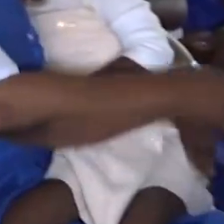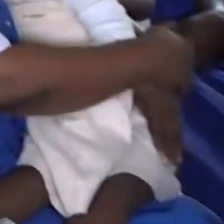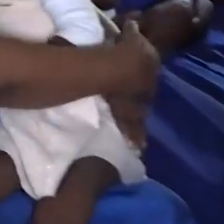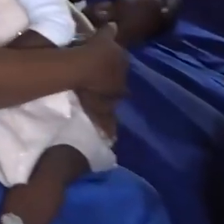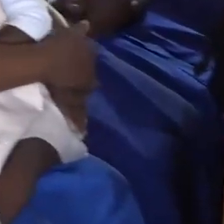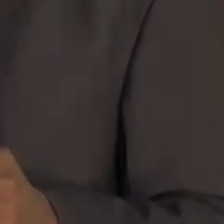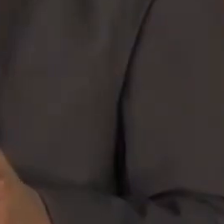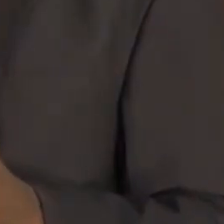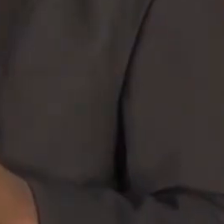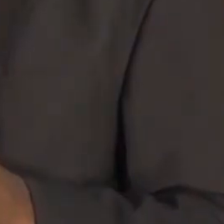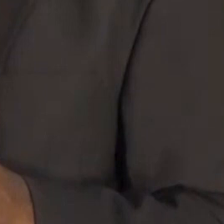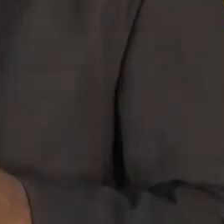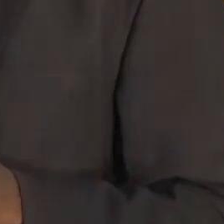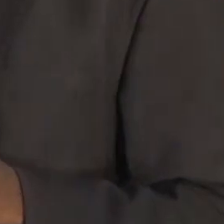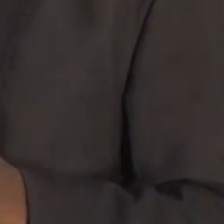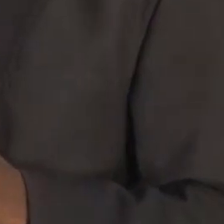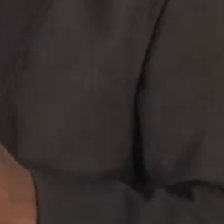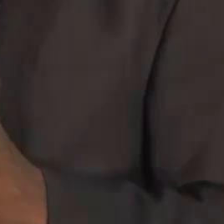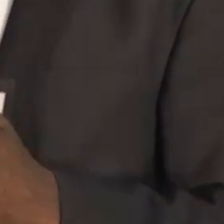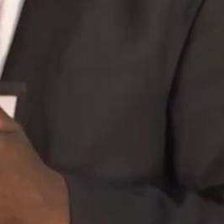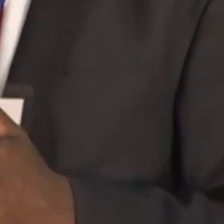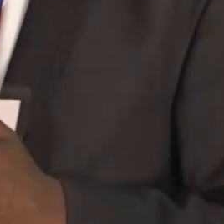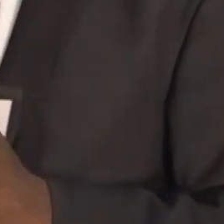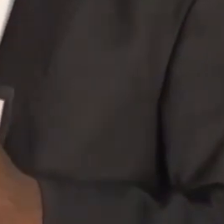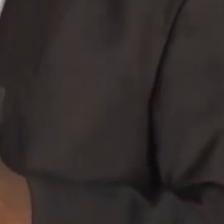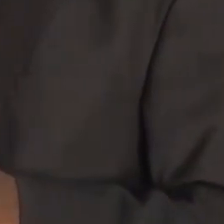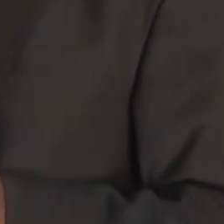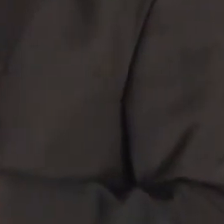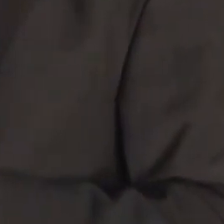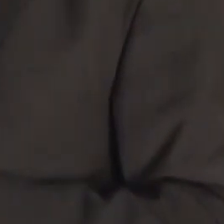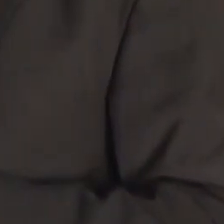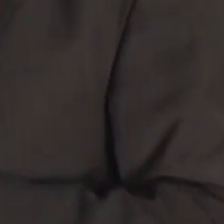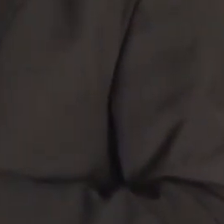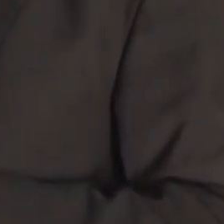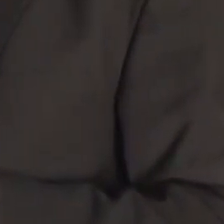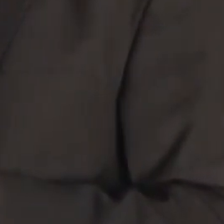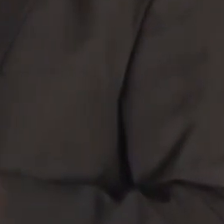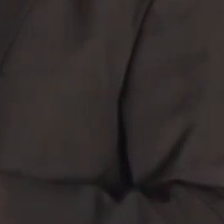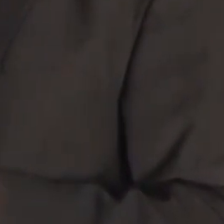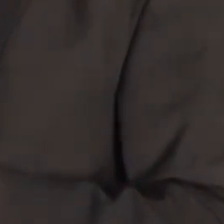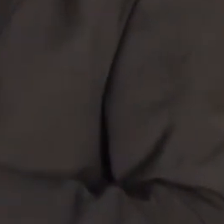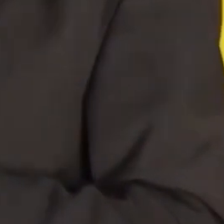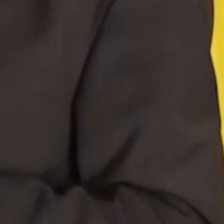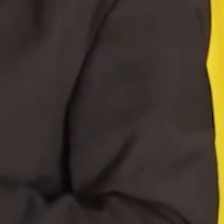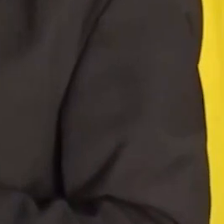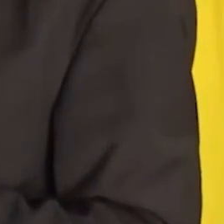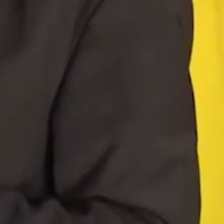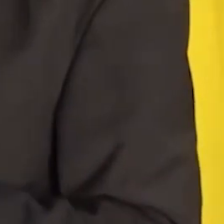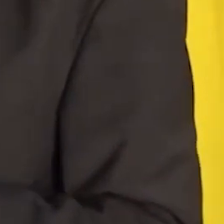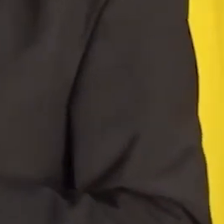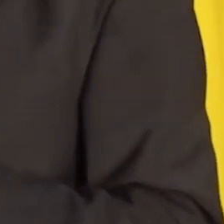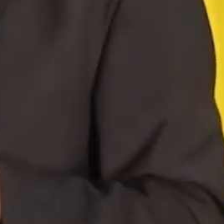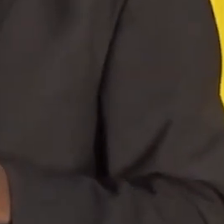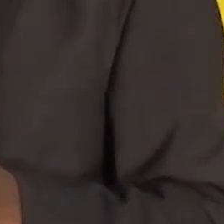we want to thank God for what it has pleased him to accomplish so far.